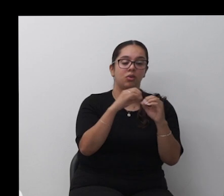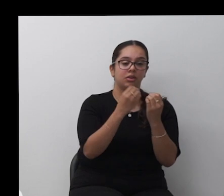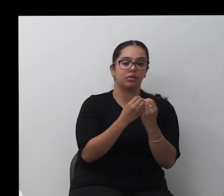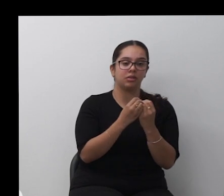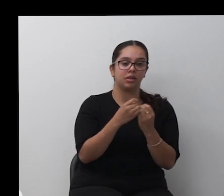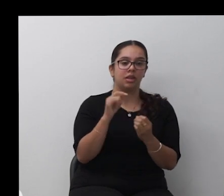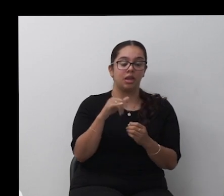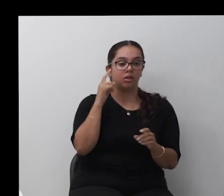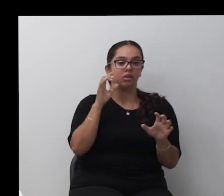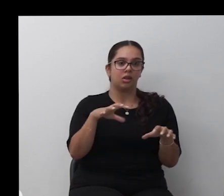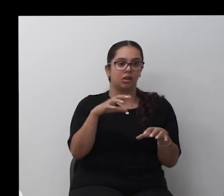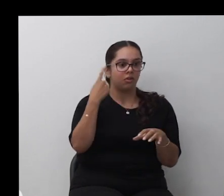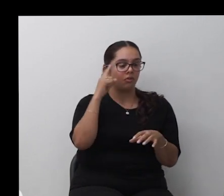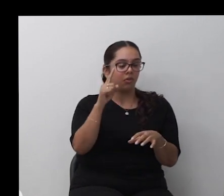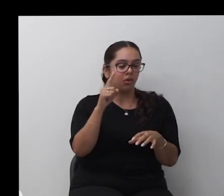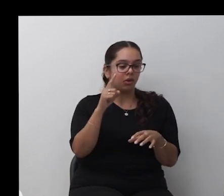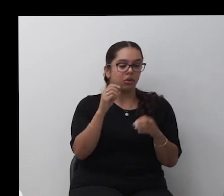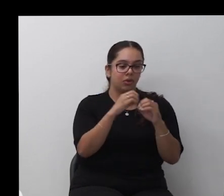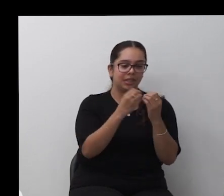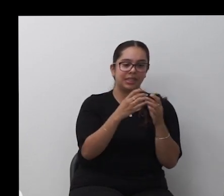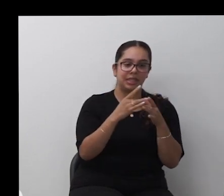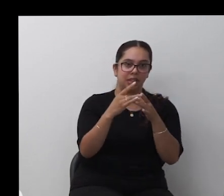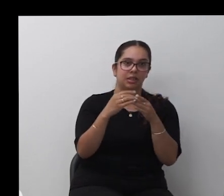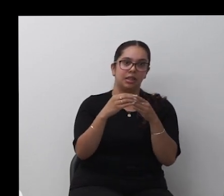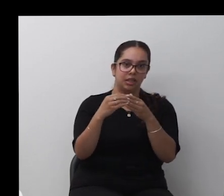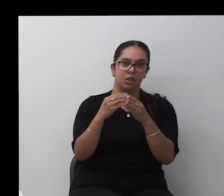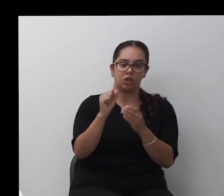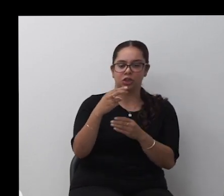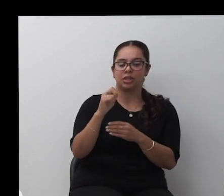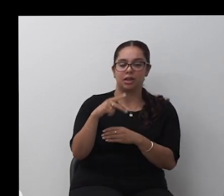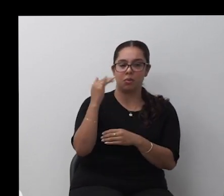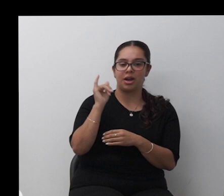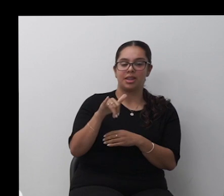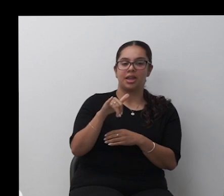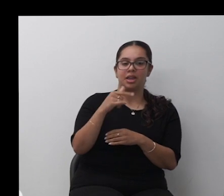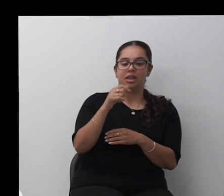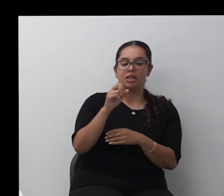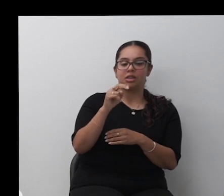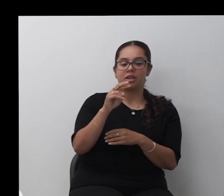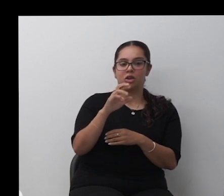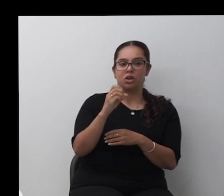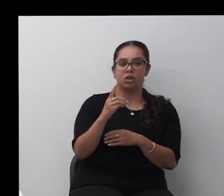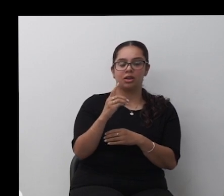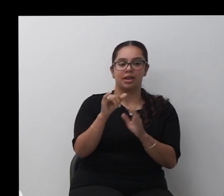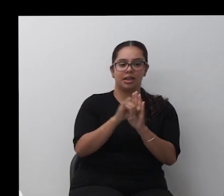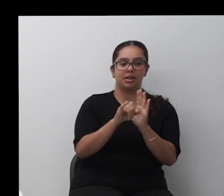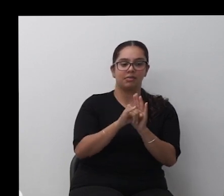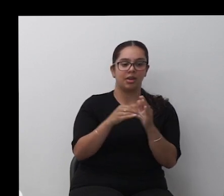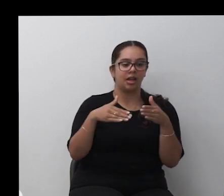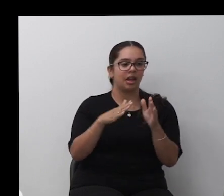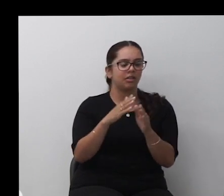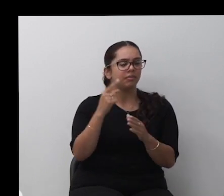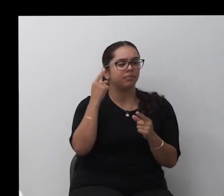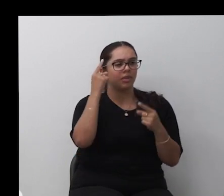revealing to the organization's leadership, because that kind of gendered identification enabled them to